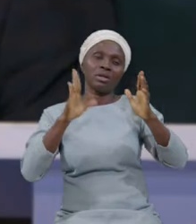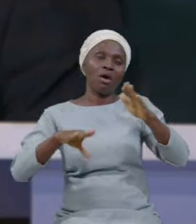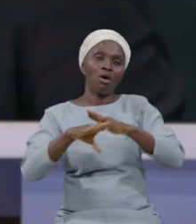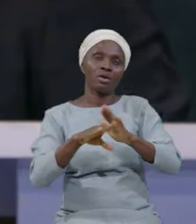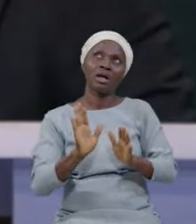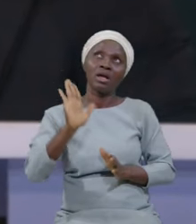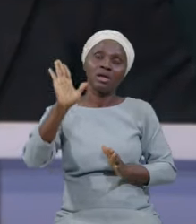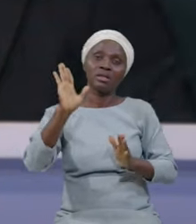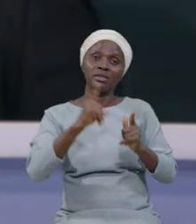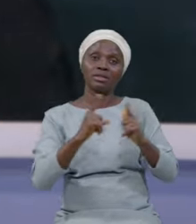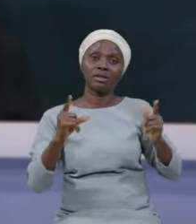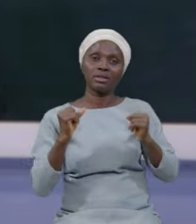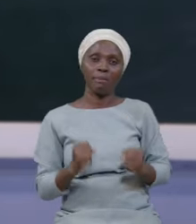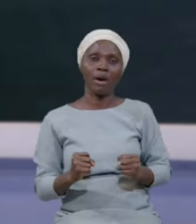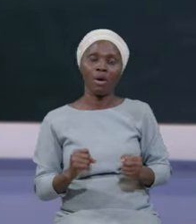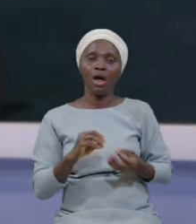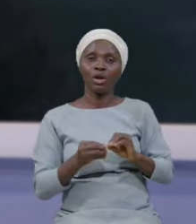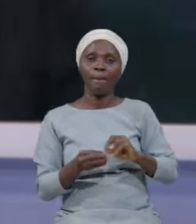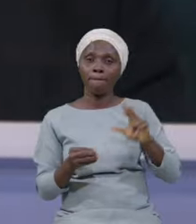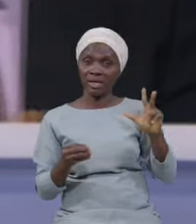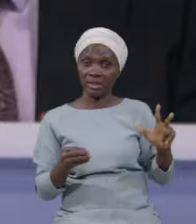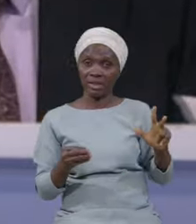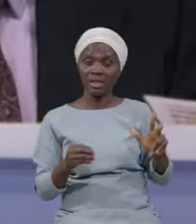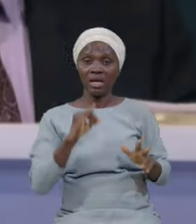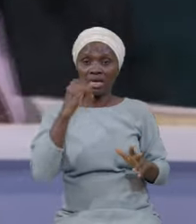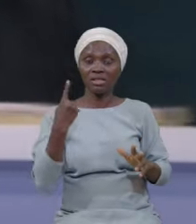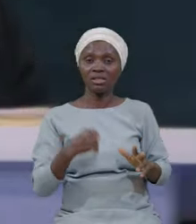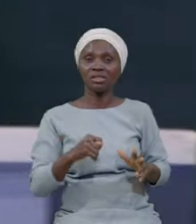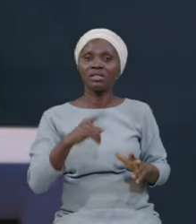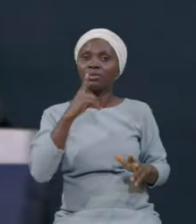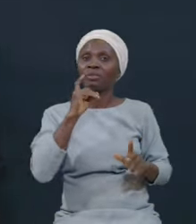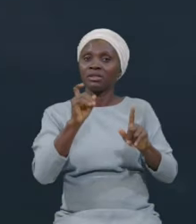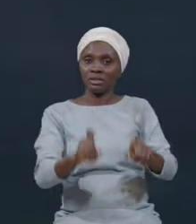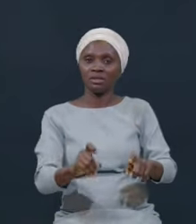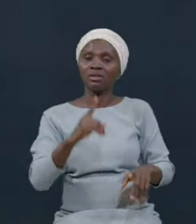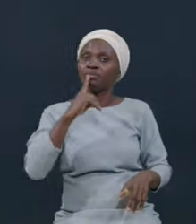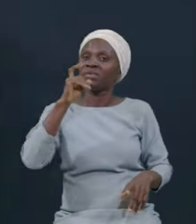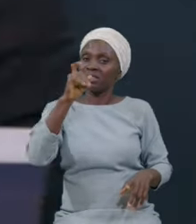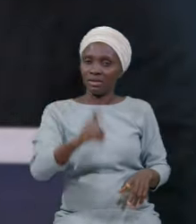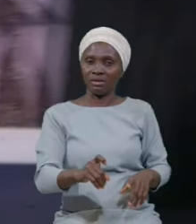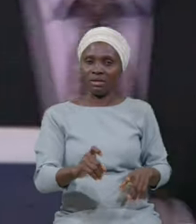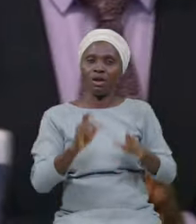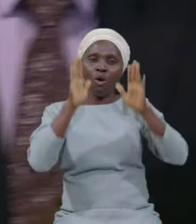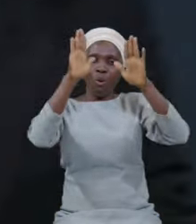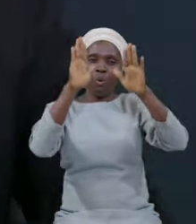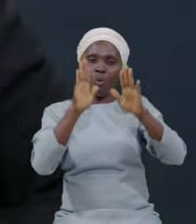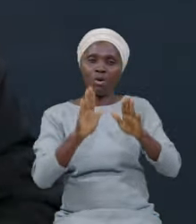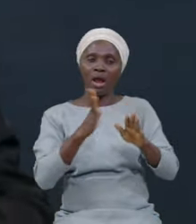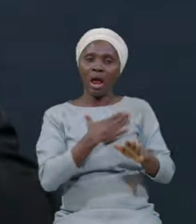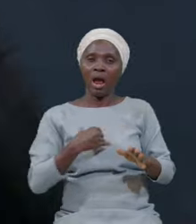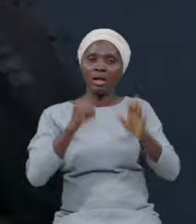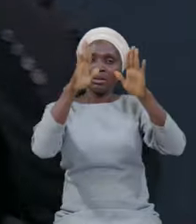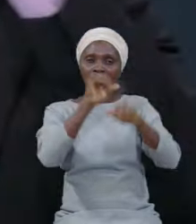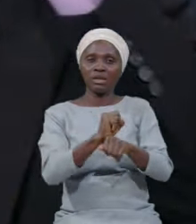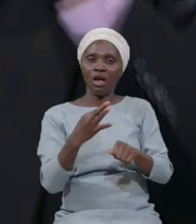Number three is the decreed wonders and signs of sure performance.